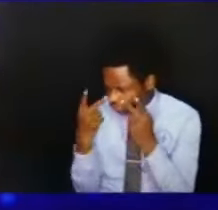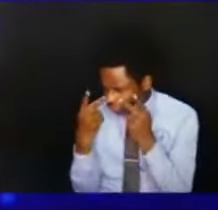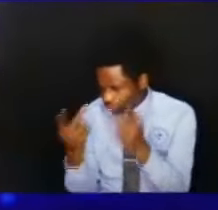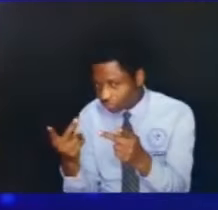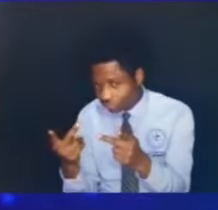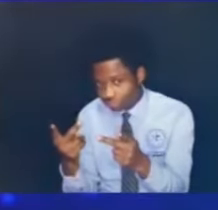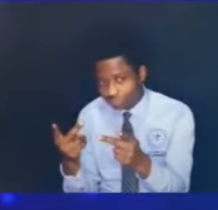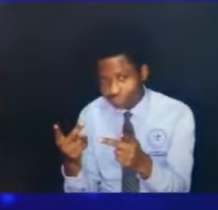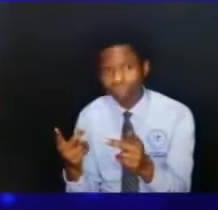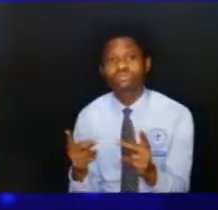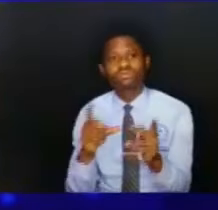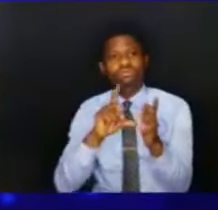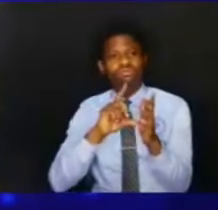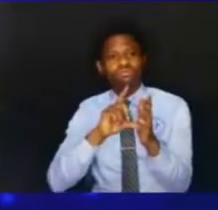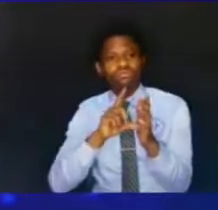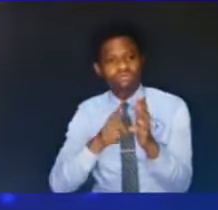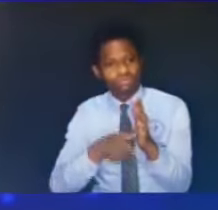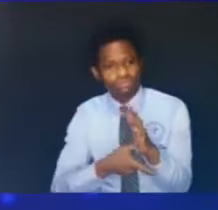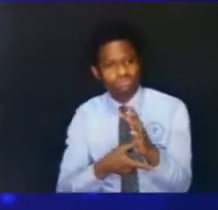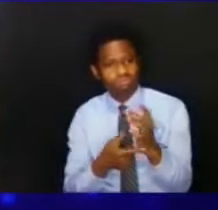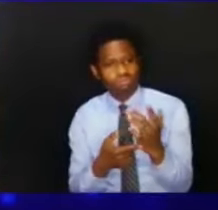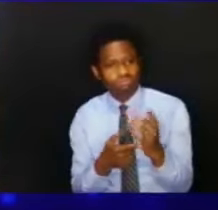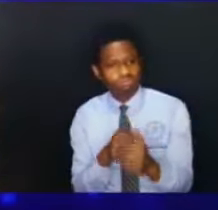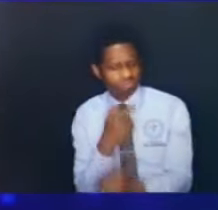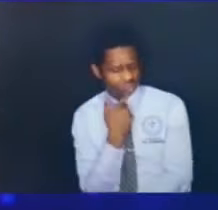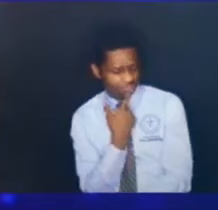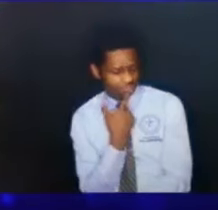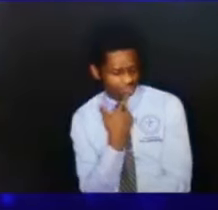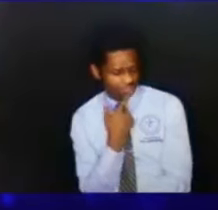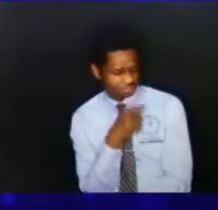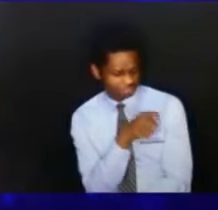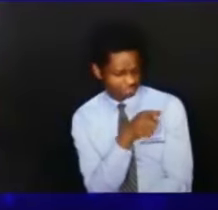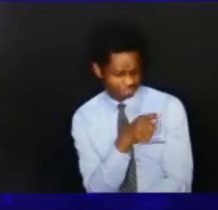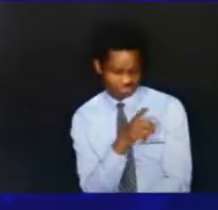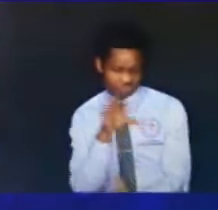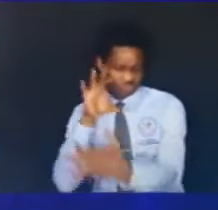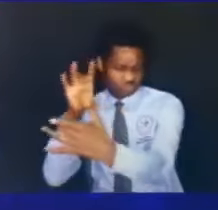matter he had gone to be the guest of a sinner